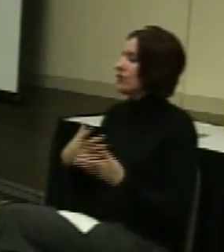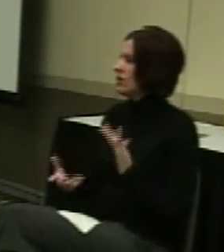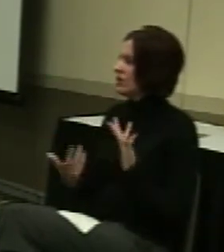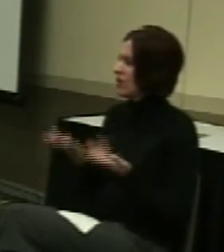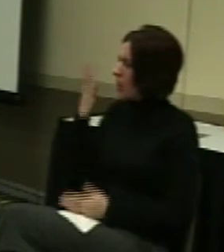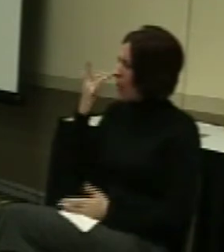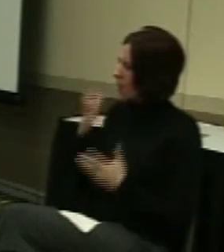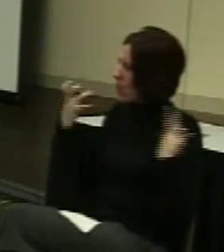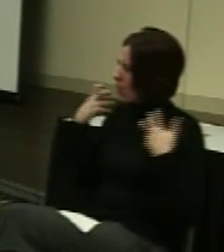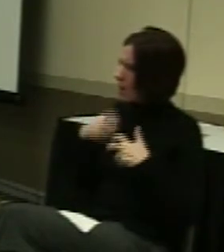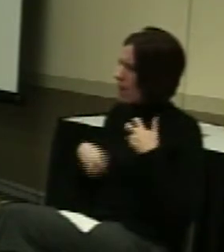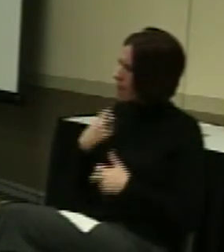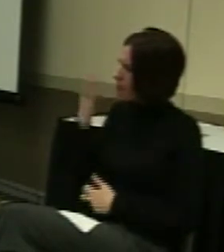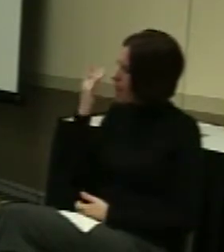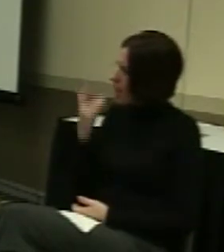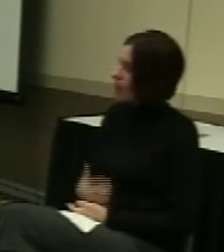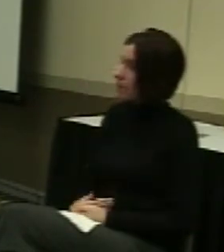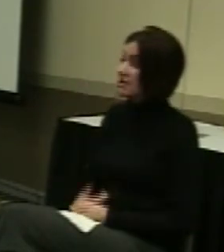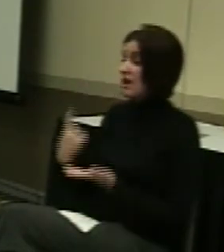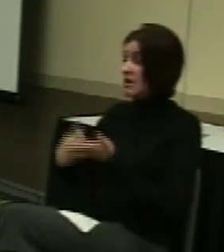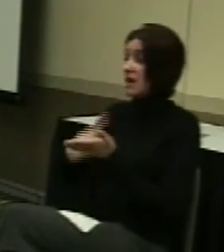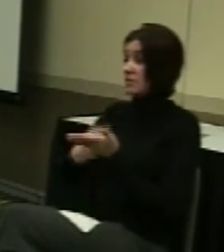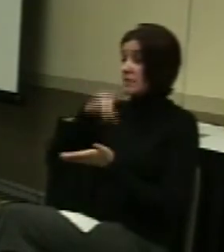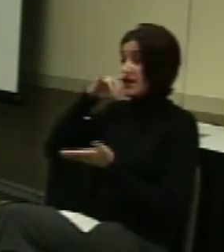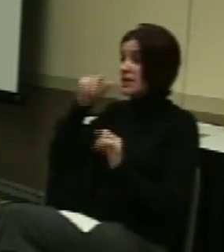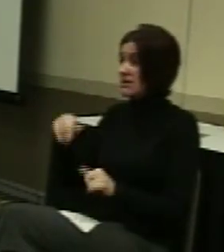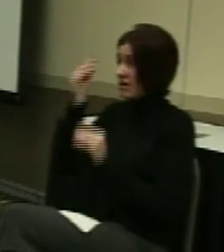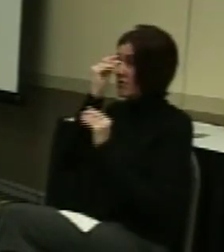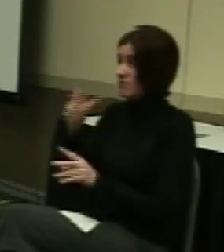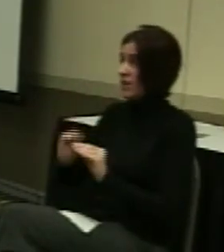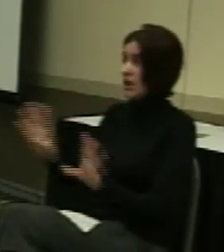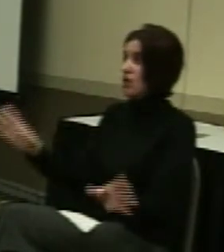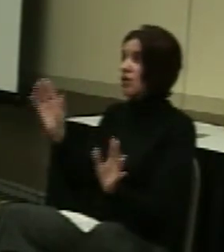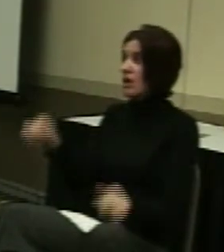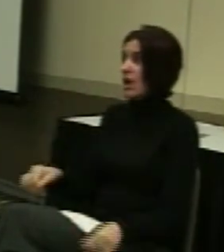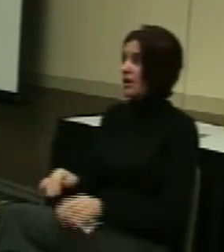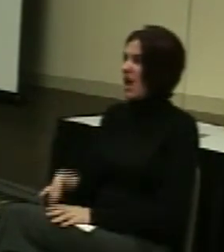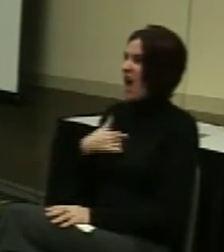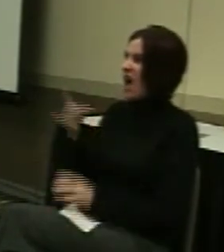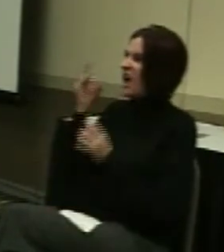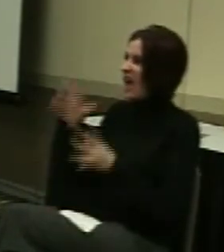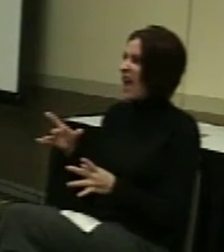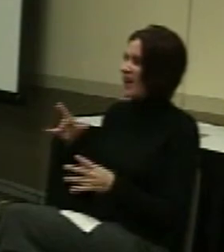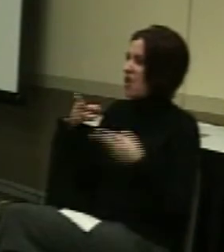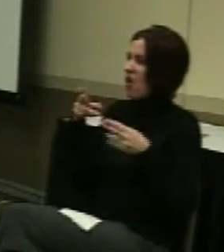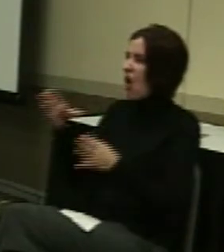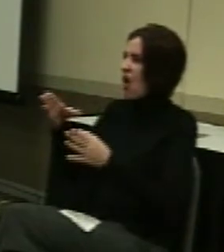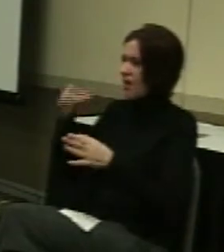you so much trouble? So they'll tell you sometimes very clearly because they know, right? And